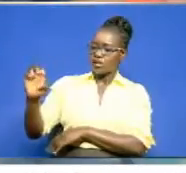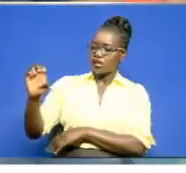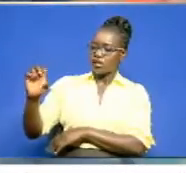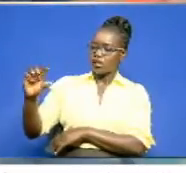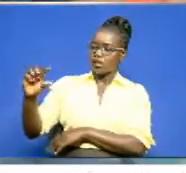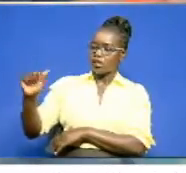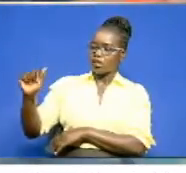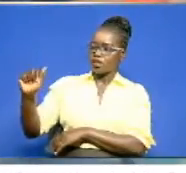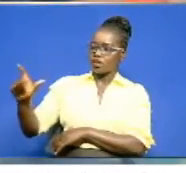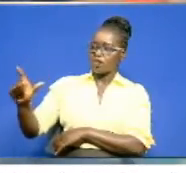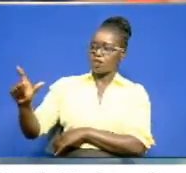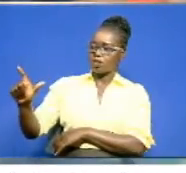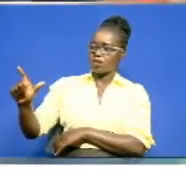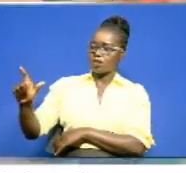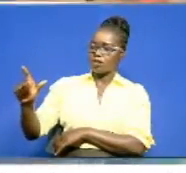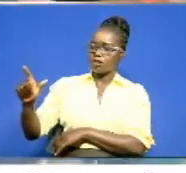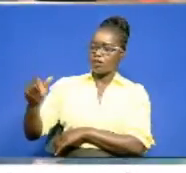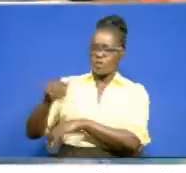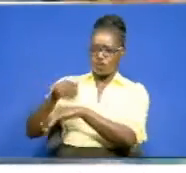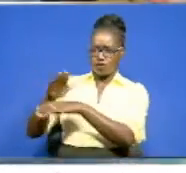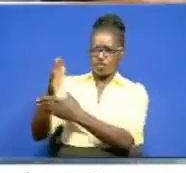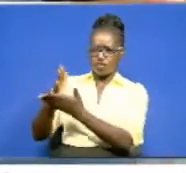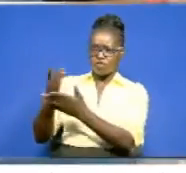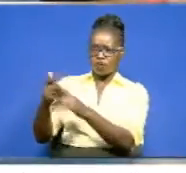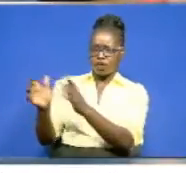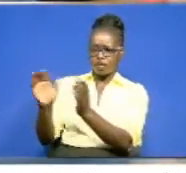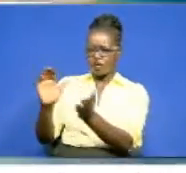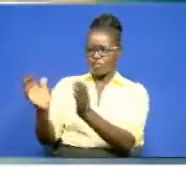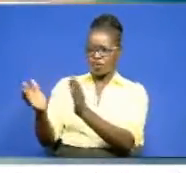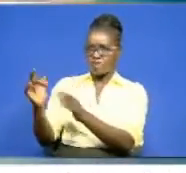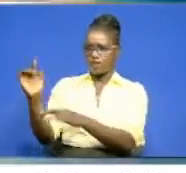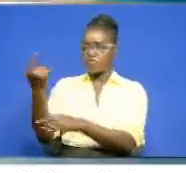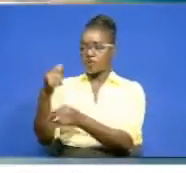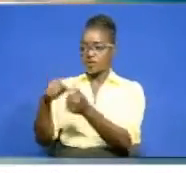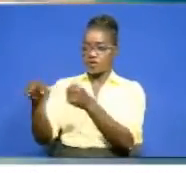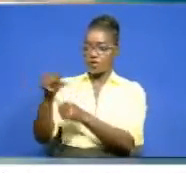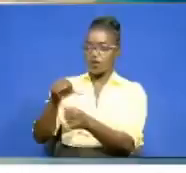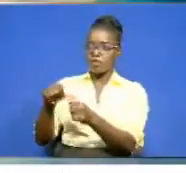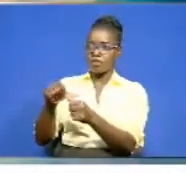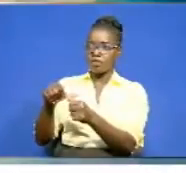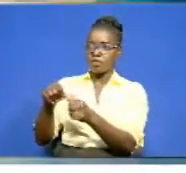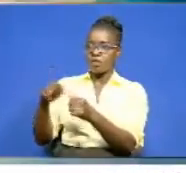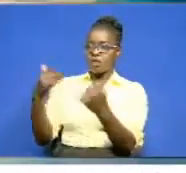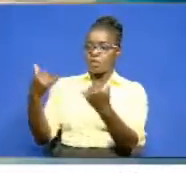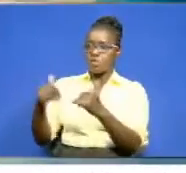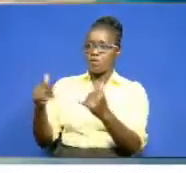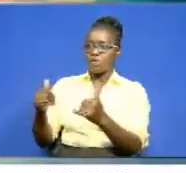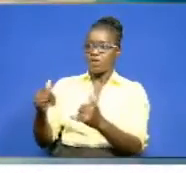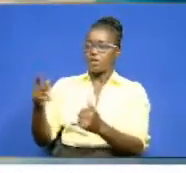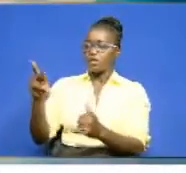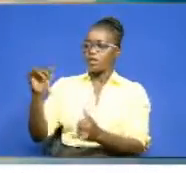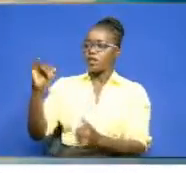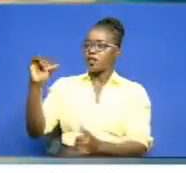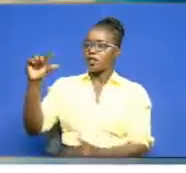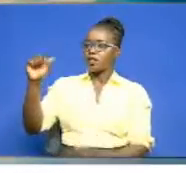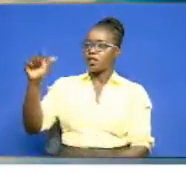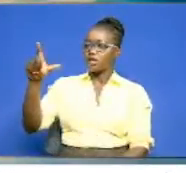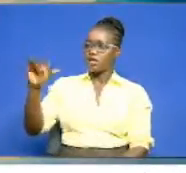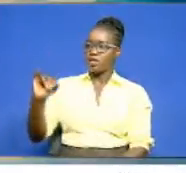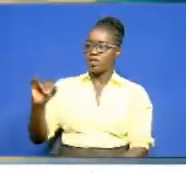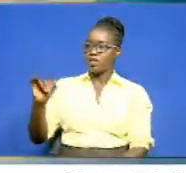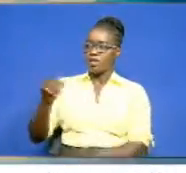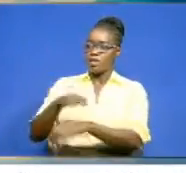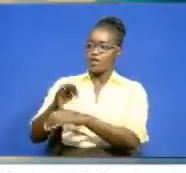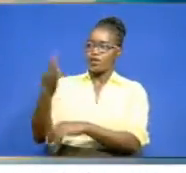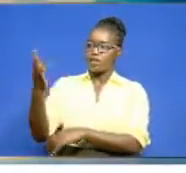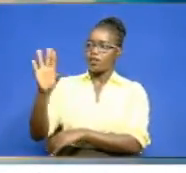that was a loss, but comparing to the first round that we played in Kigali, mm-hmm. we lost by 34 points.